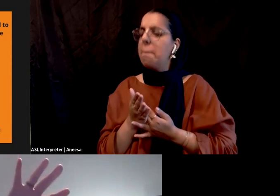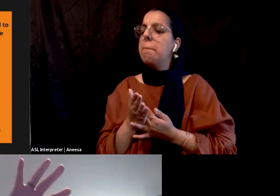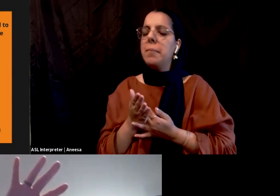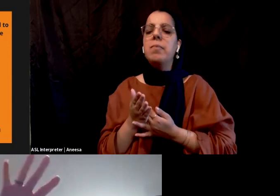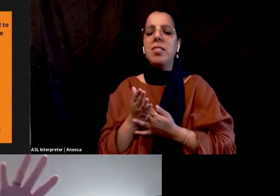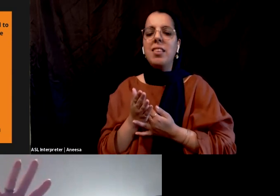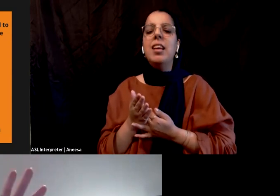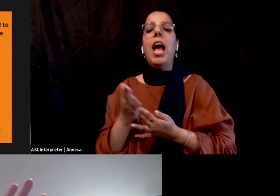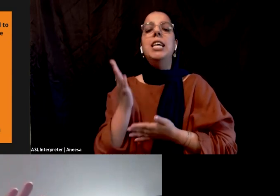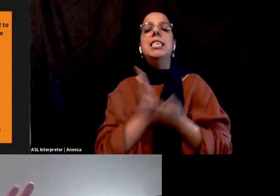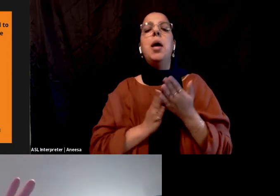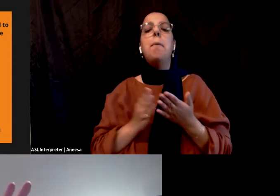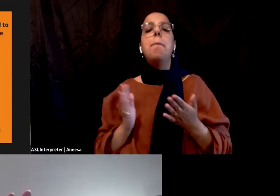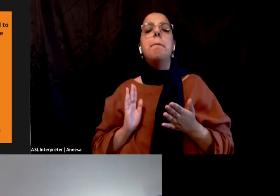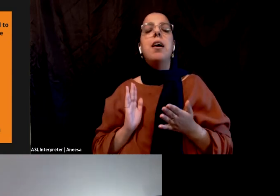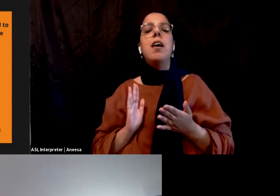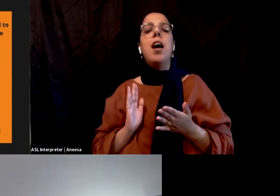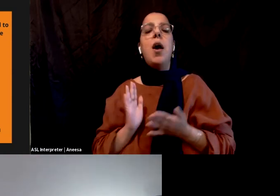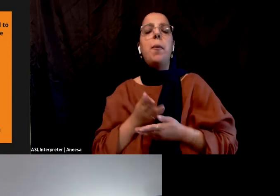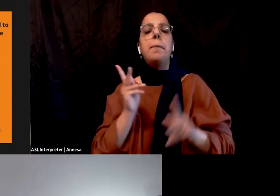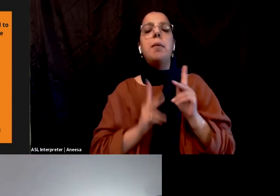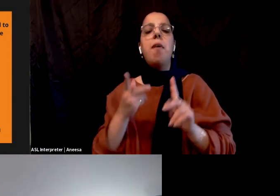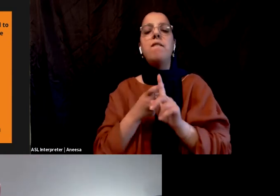the Sault Ste. Marie area. And